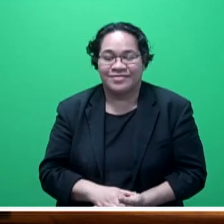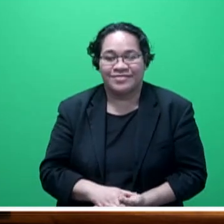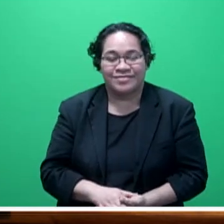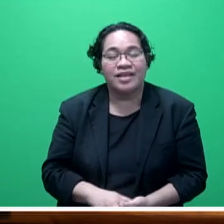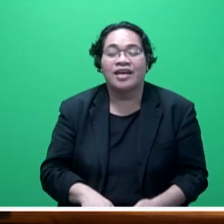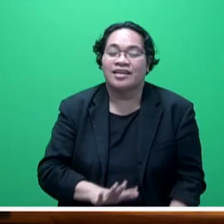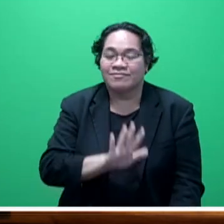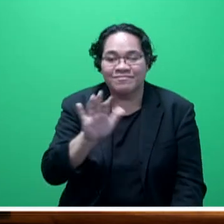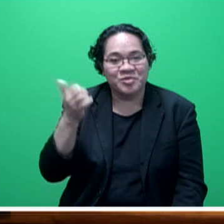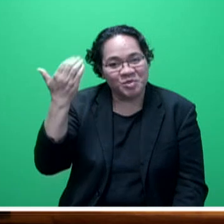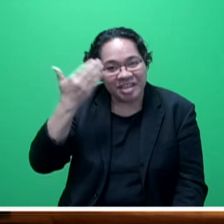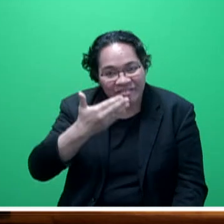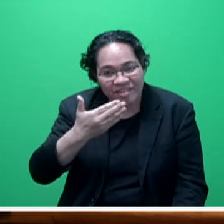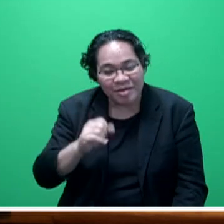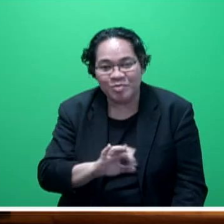Bulare.